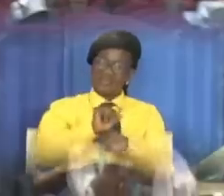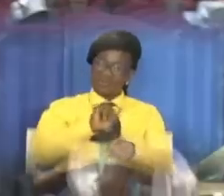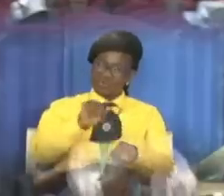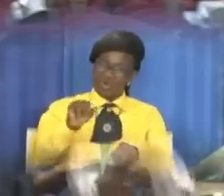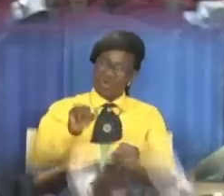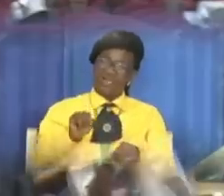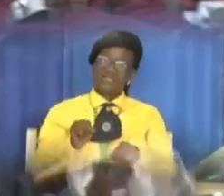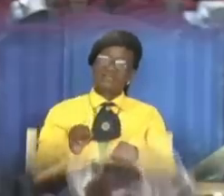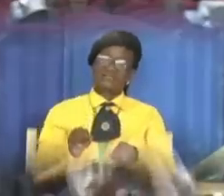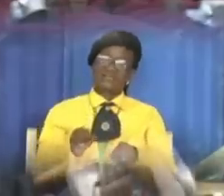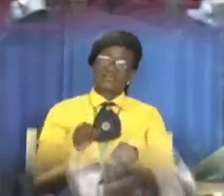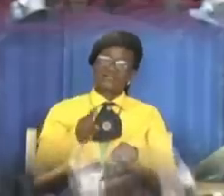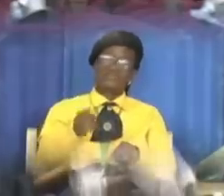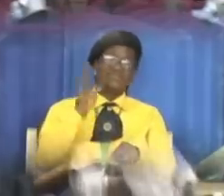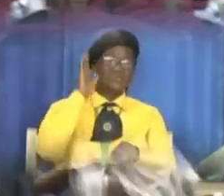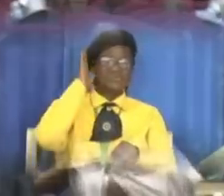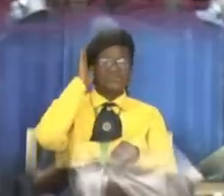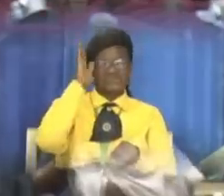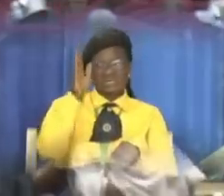you will remain stagnant.